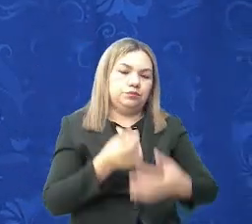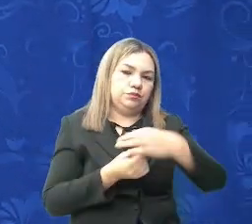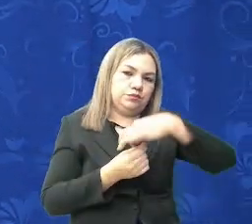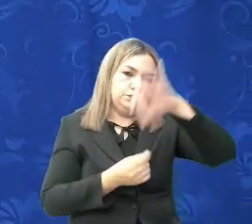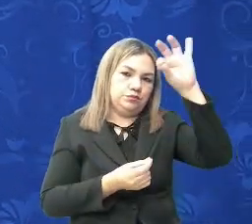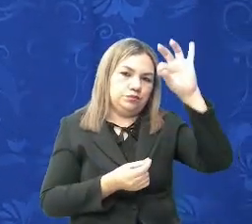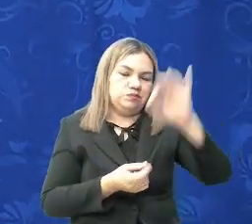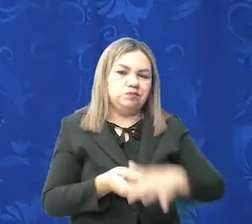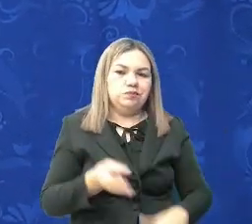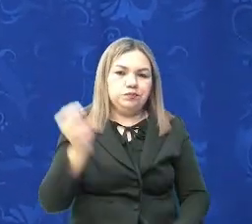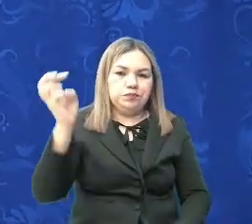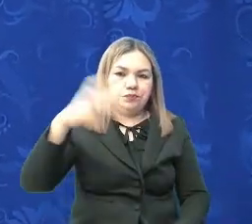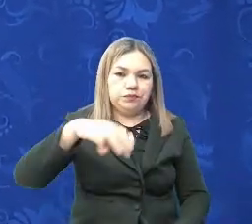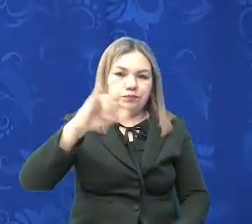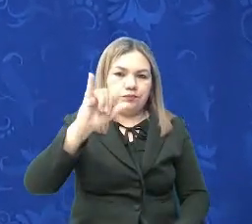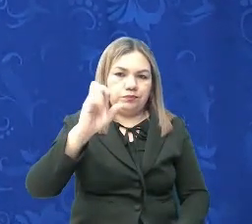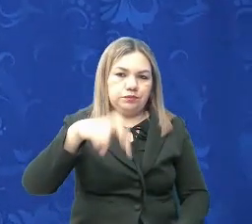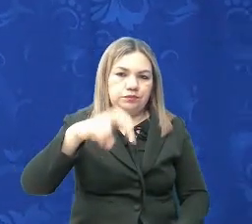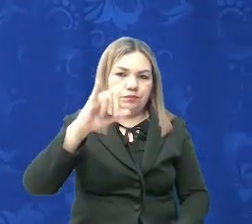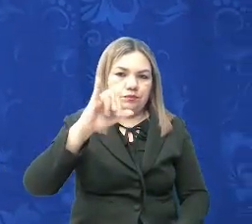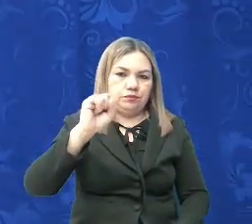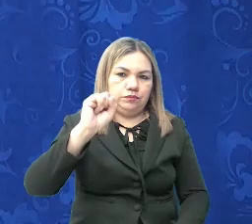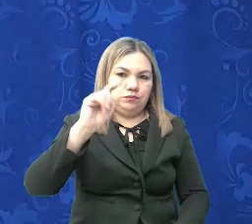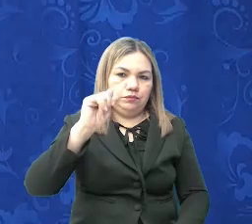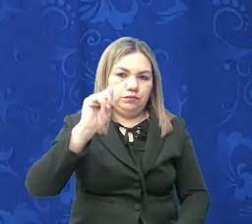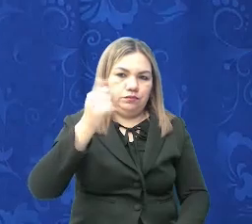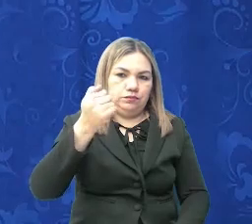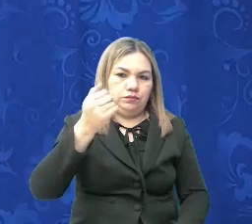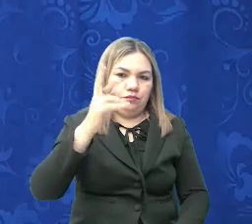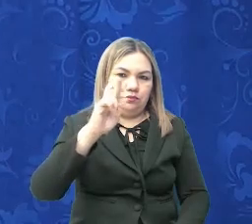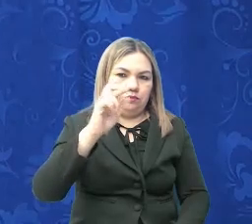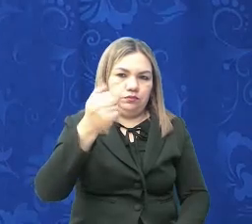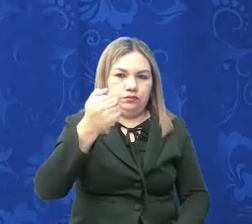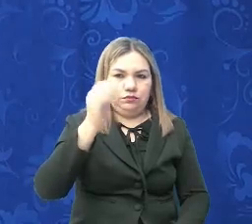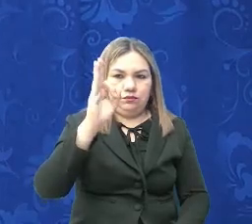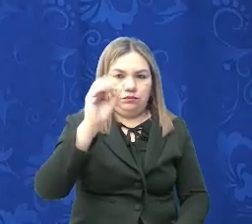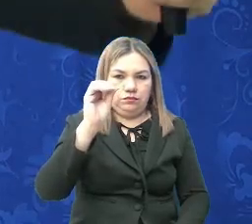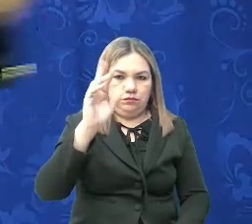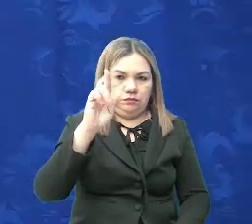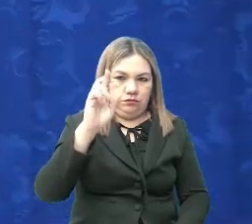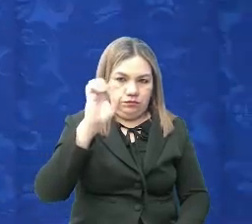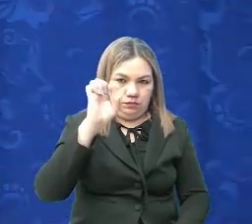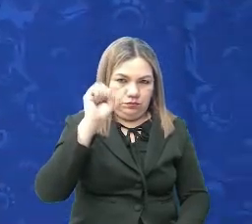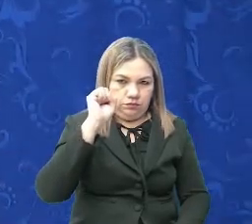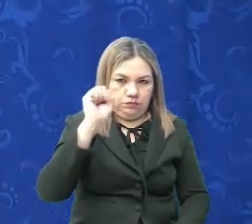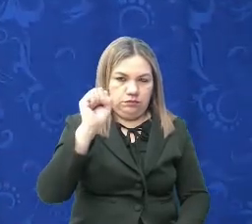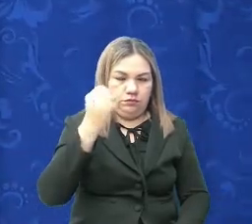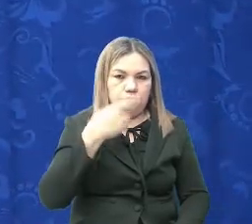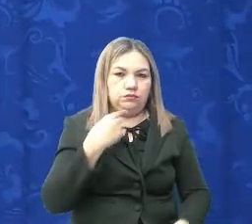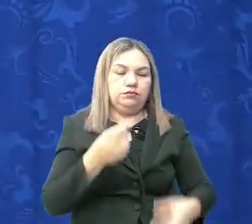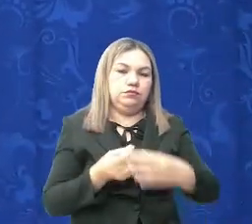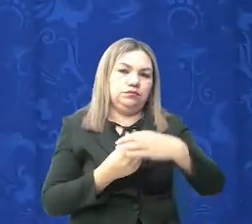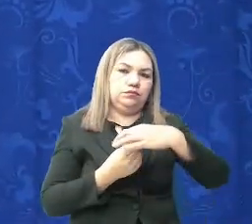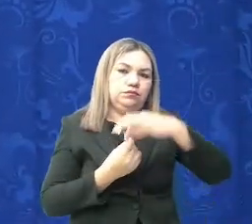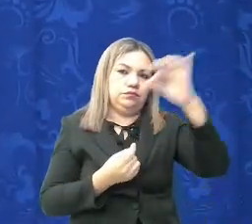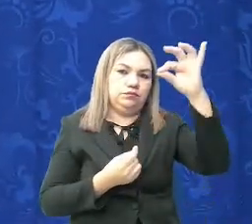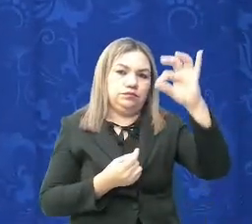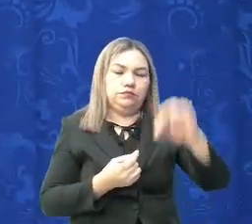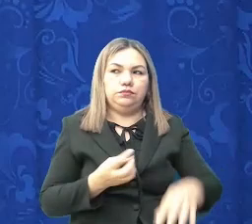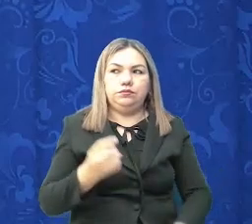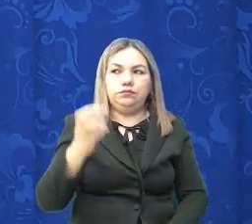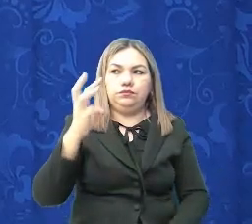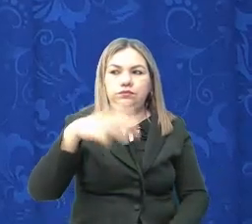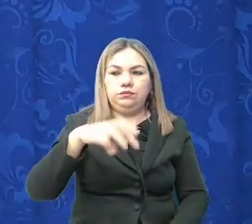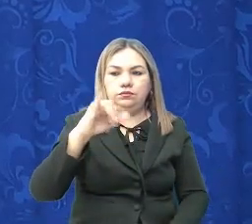activated ministering spirits. They were captive by misery. But when he sounded the shofar, when